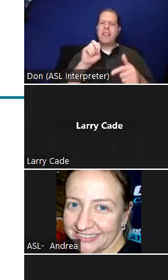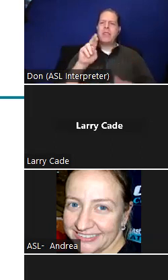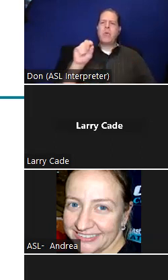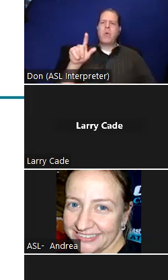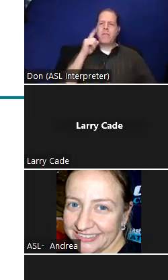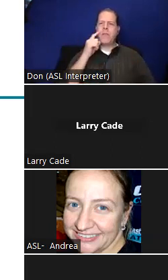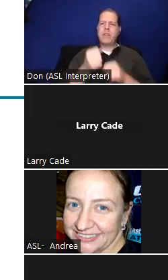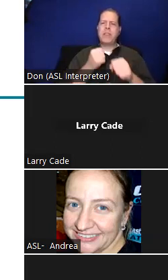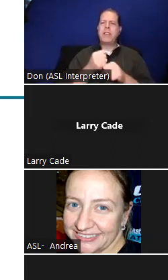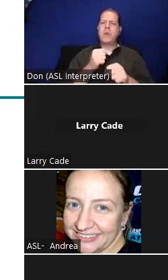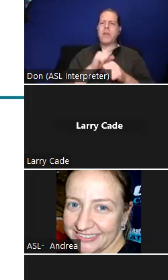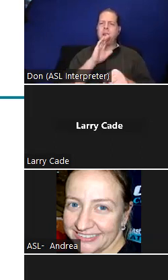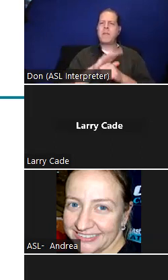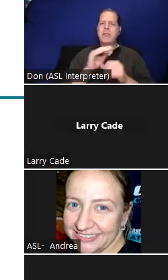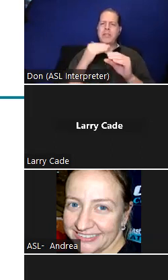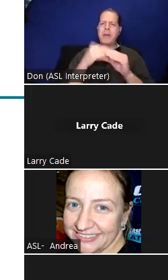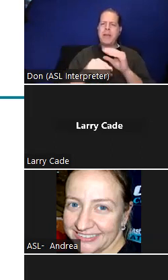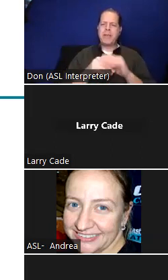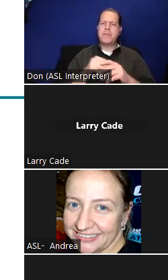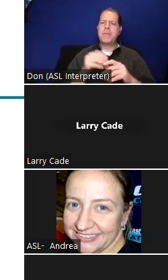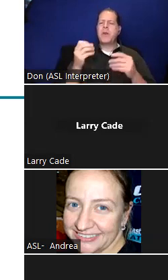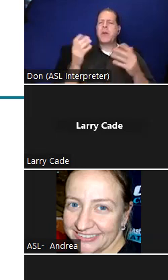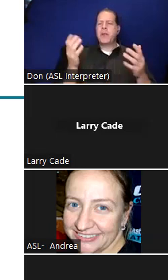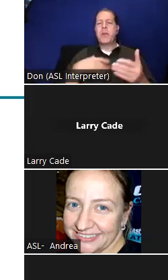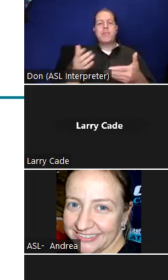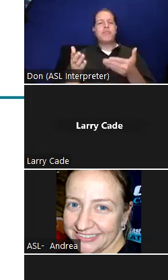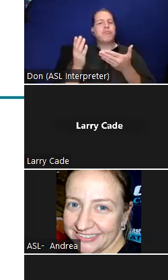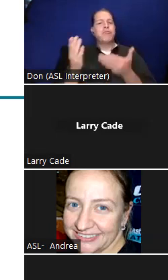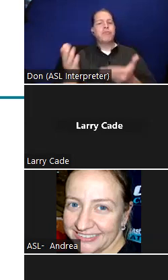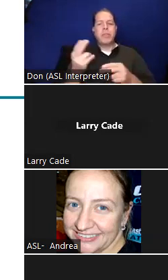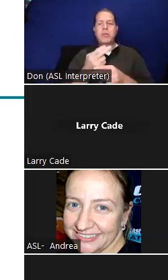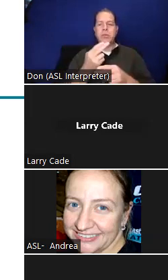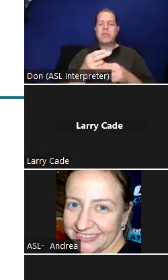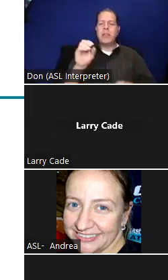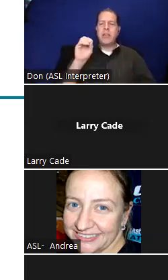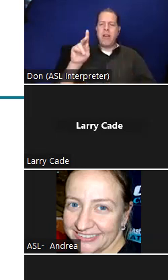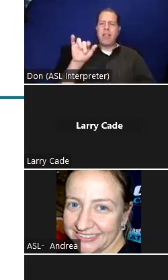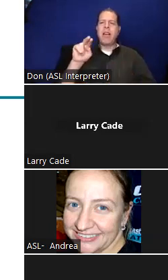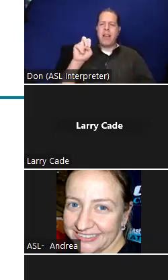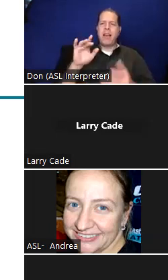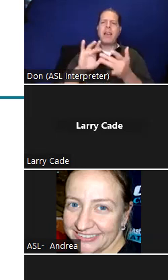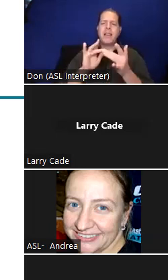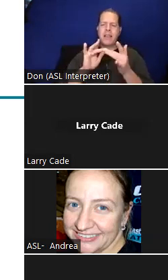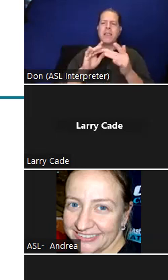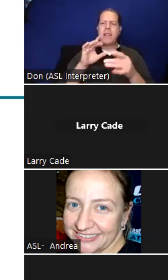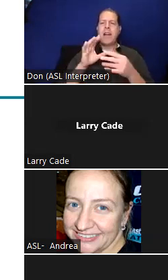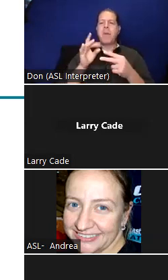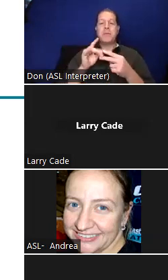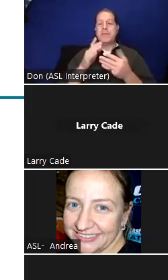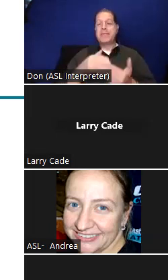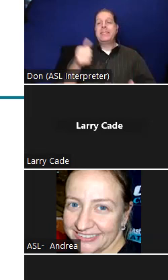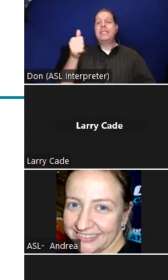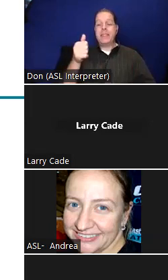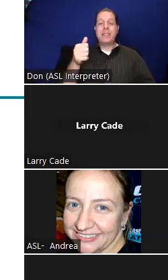and they'll get their confirmation email. So we highly recommend using the online option because it's, of course,